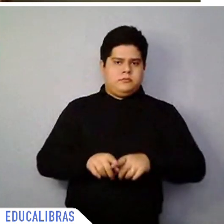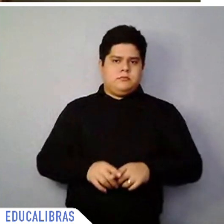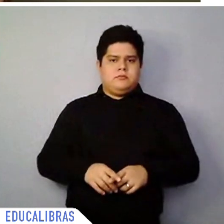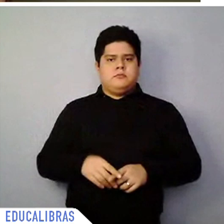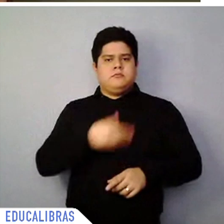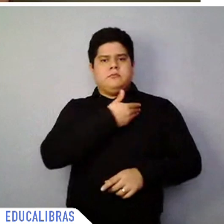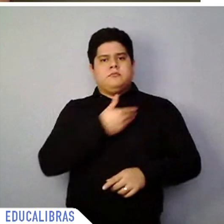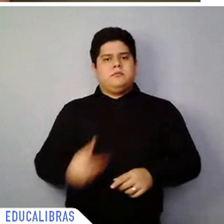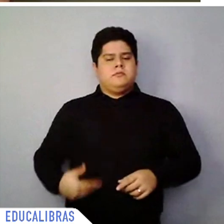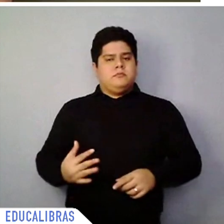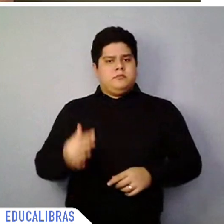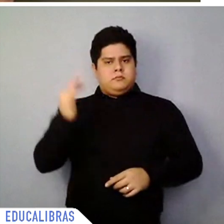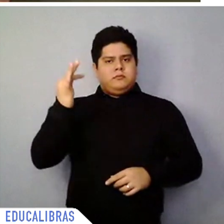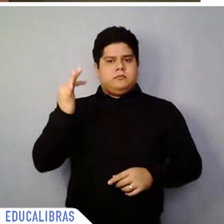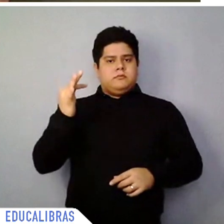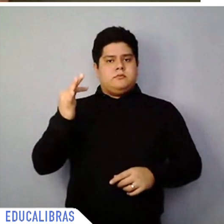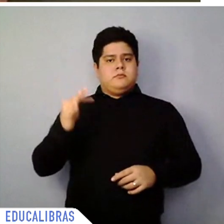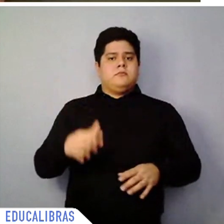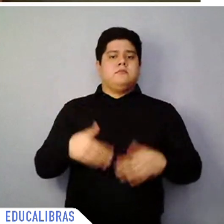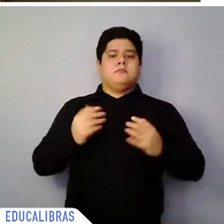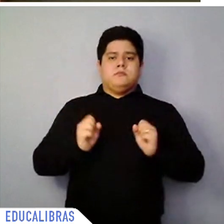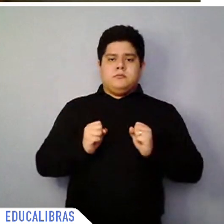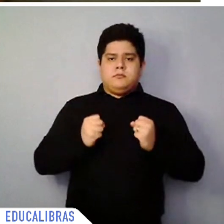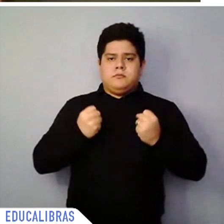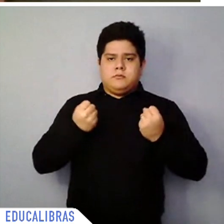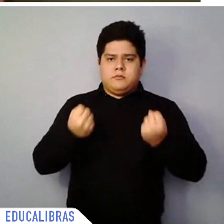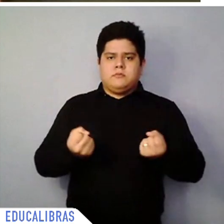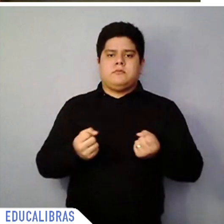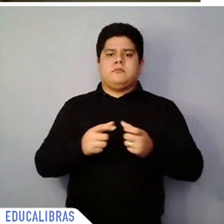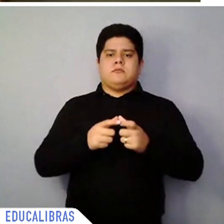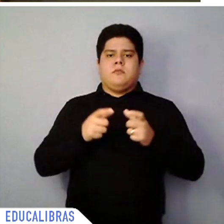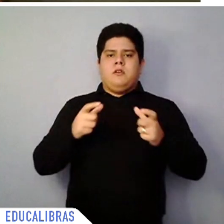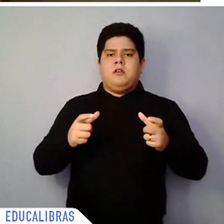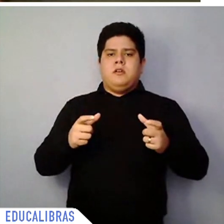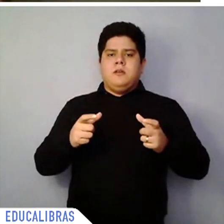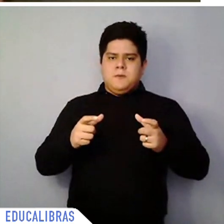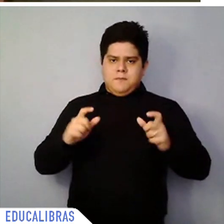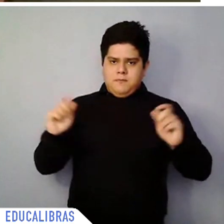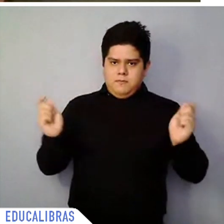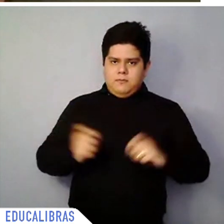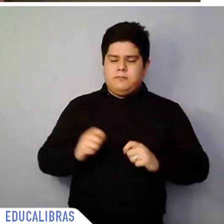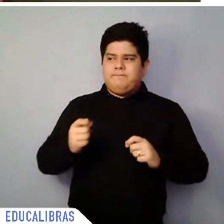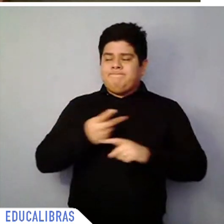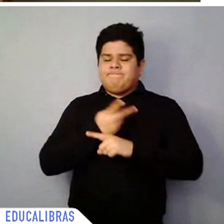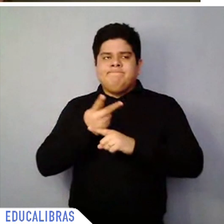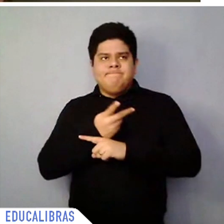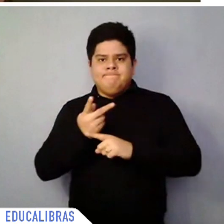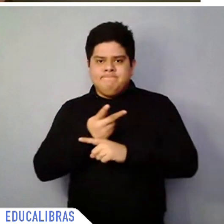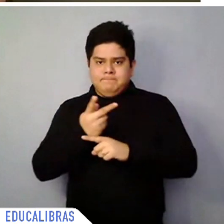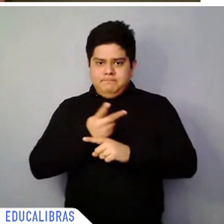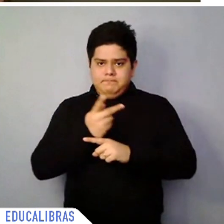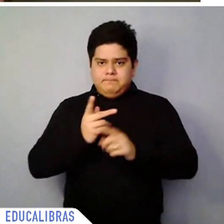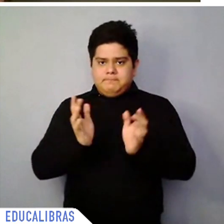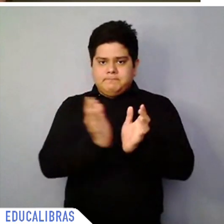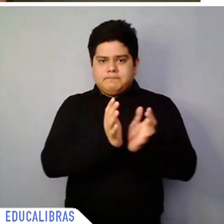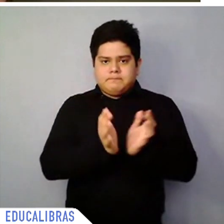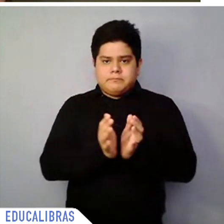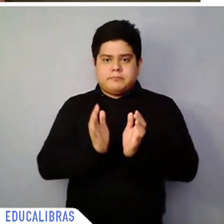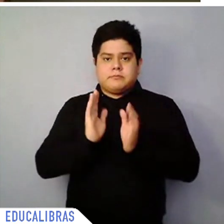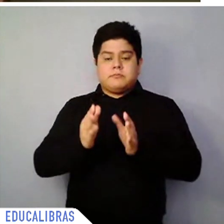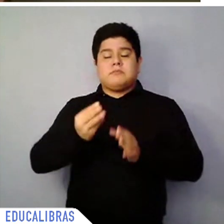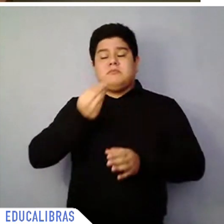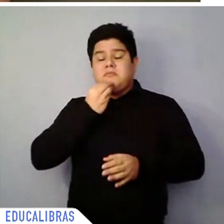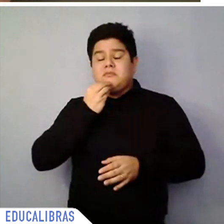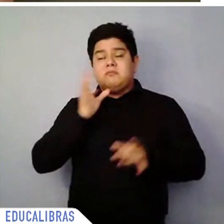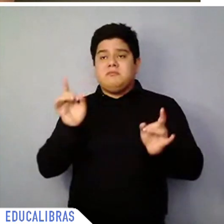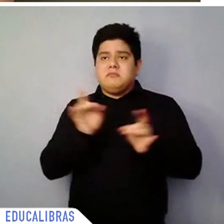in some cities and states, and the effort has to be very strong on